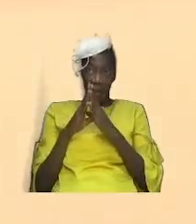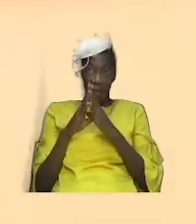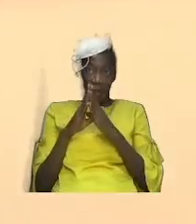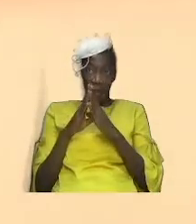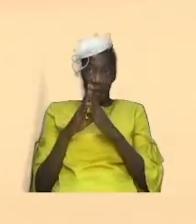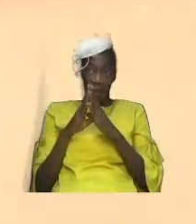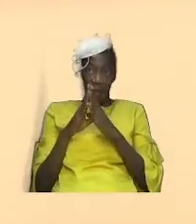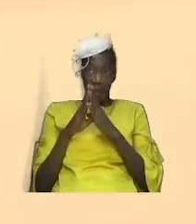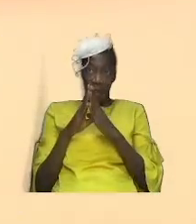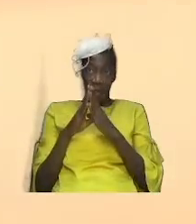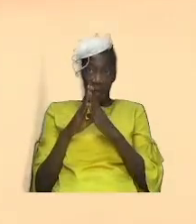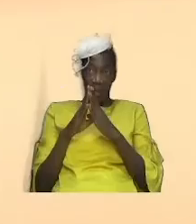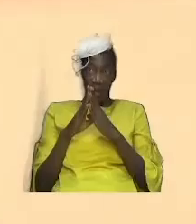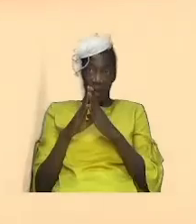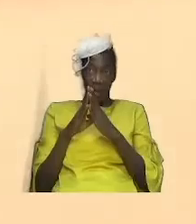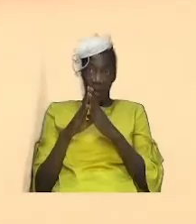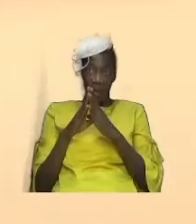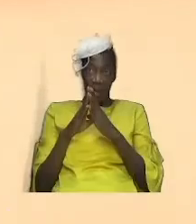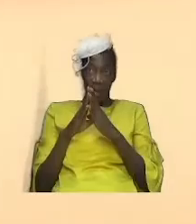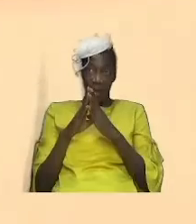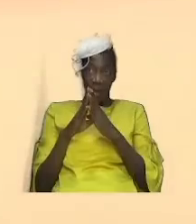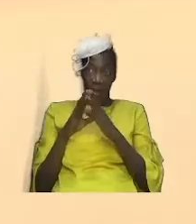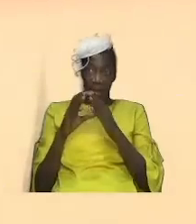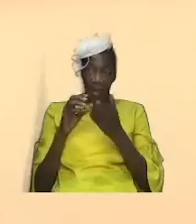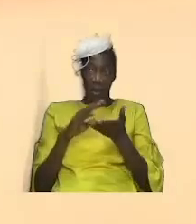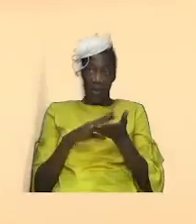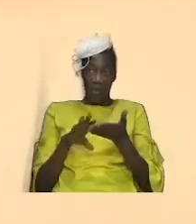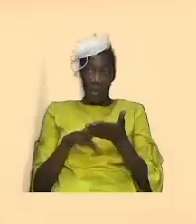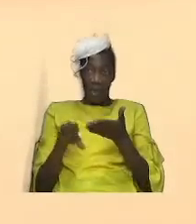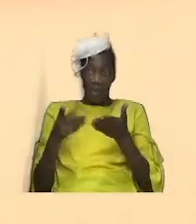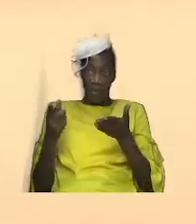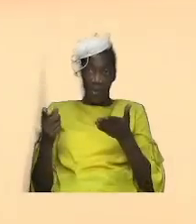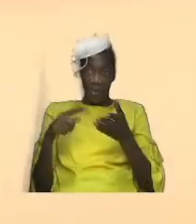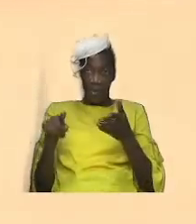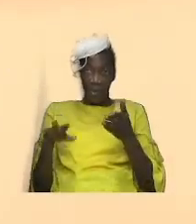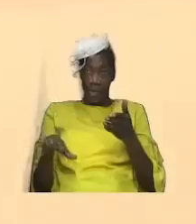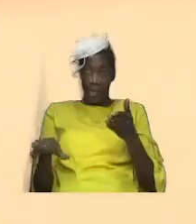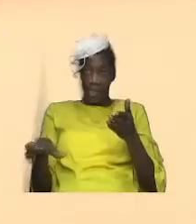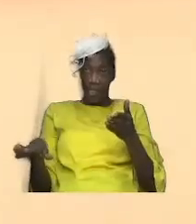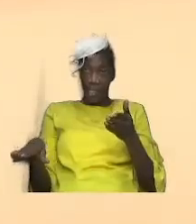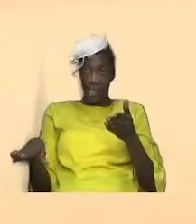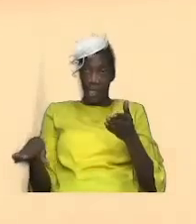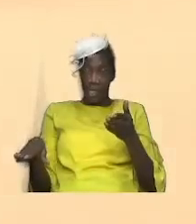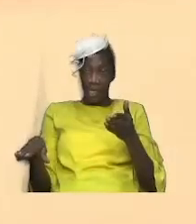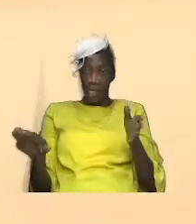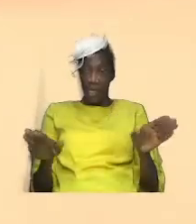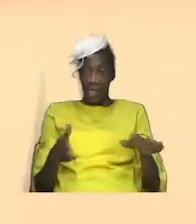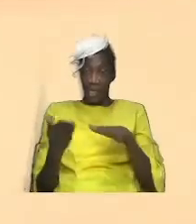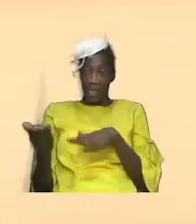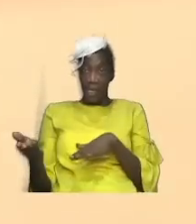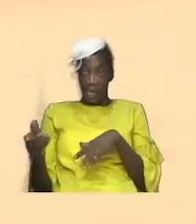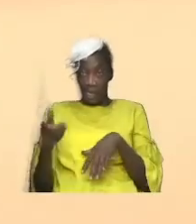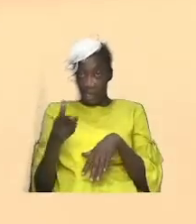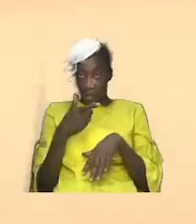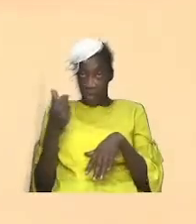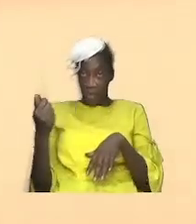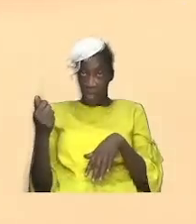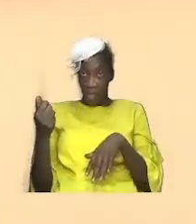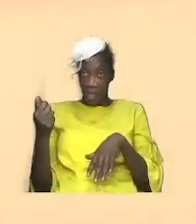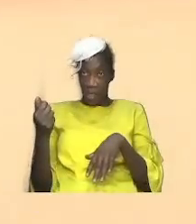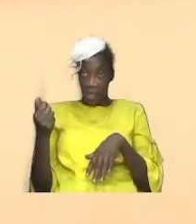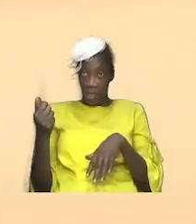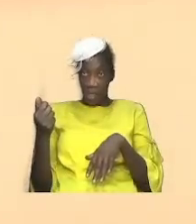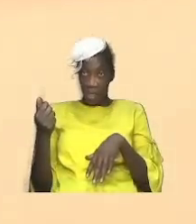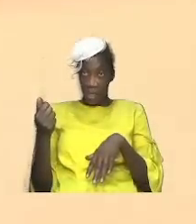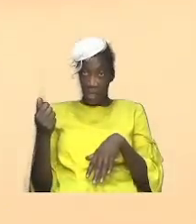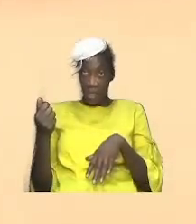request for forgiveness, and he has forgiven you. But the child must die because his coming in